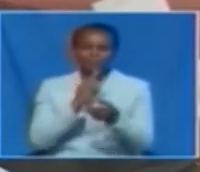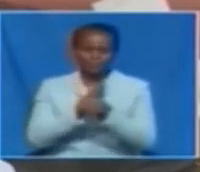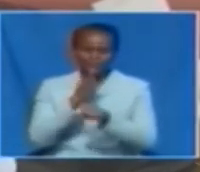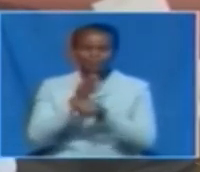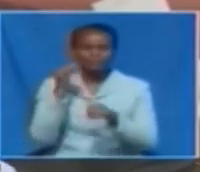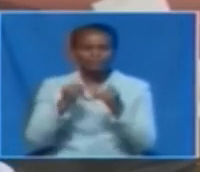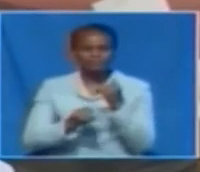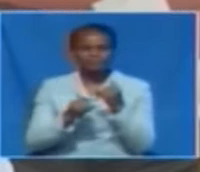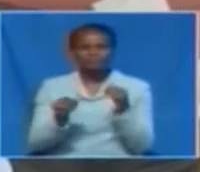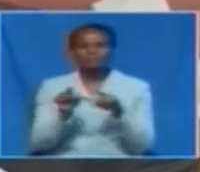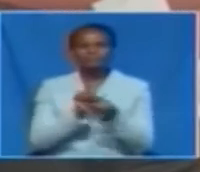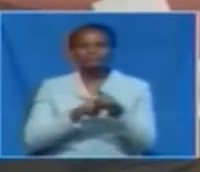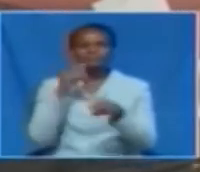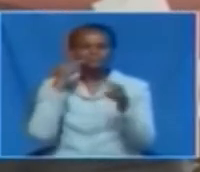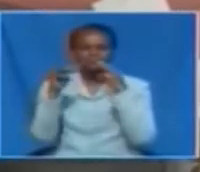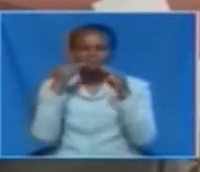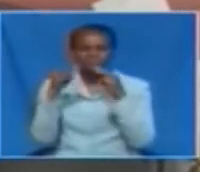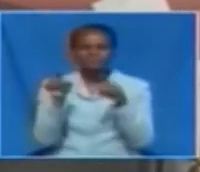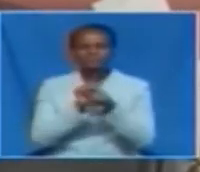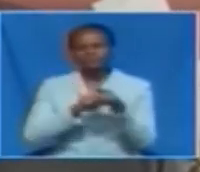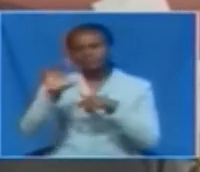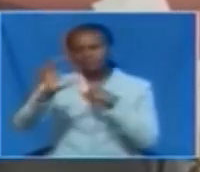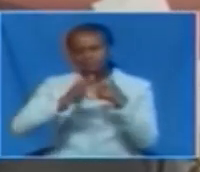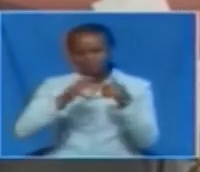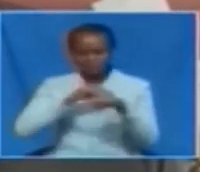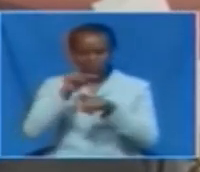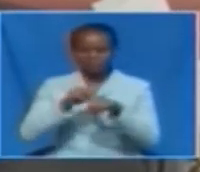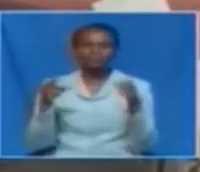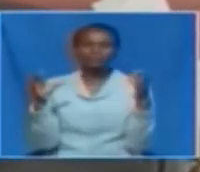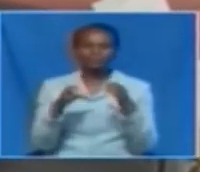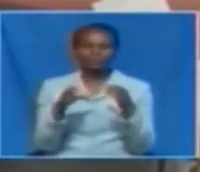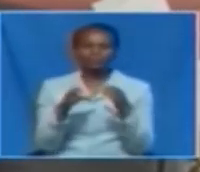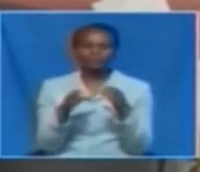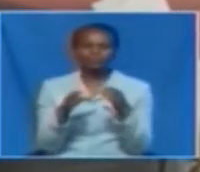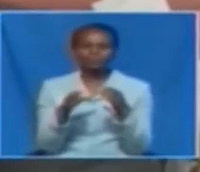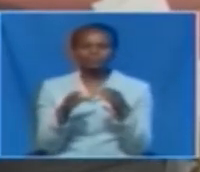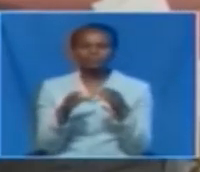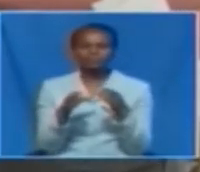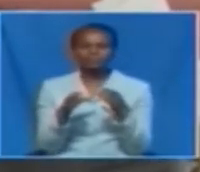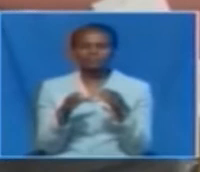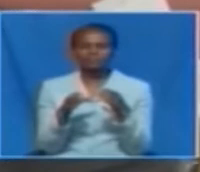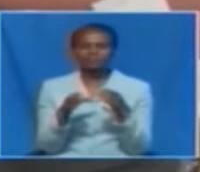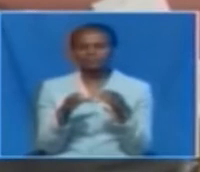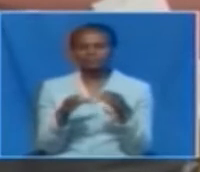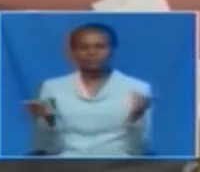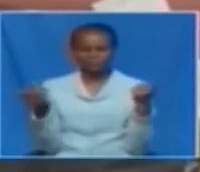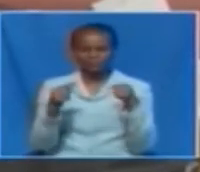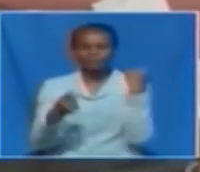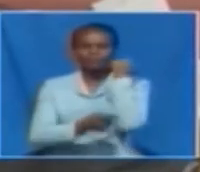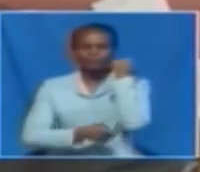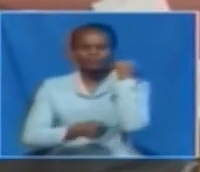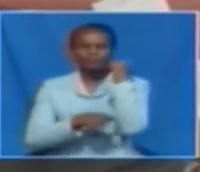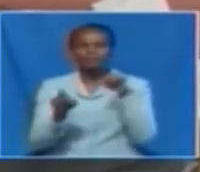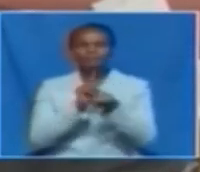that message is gotten, then I take it back to the National Executive Committee. Then they look at it. If they are tempted that it's a